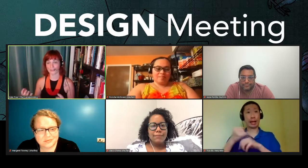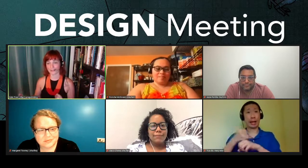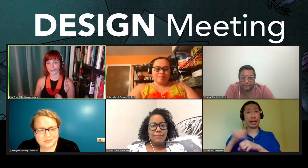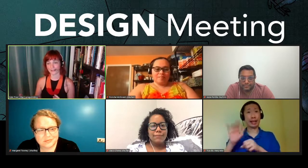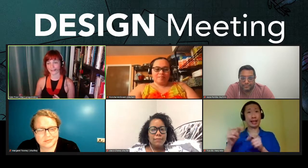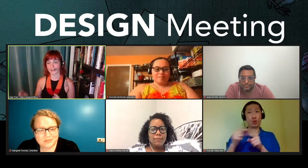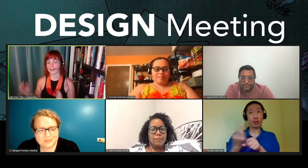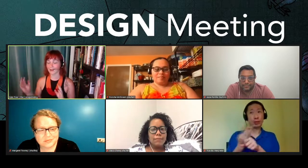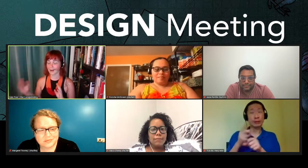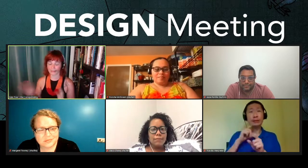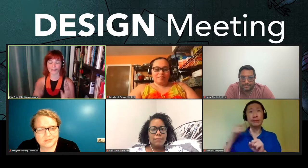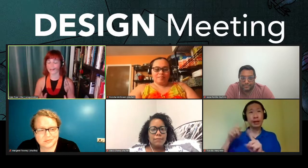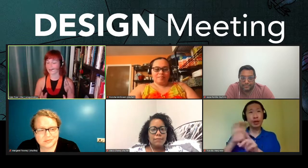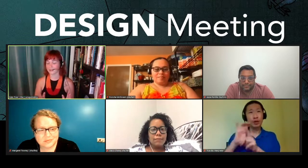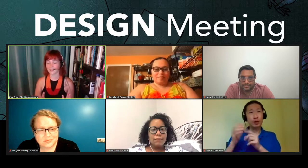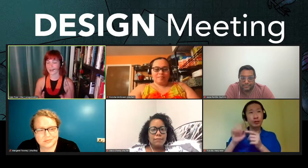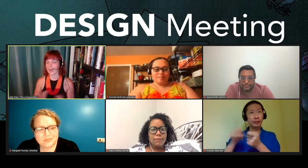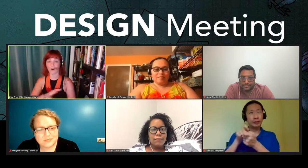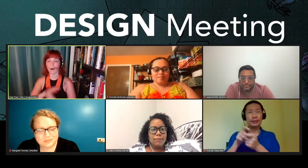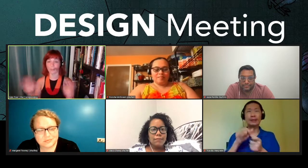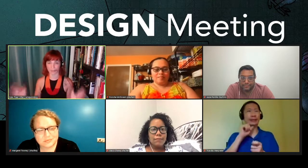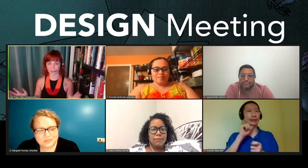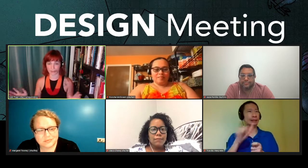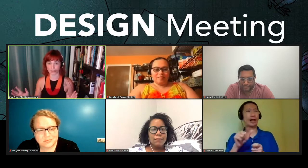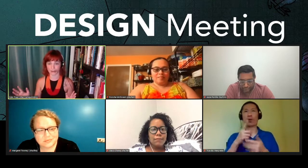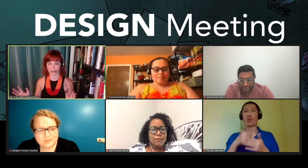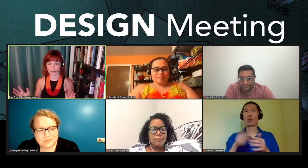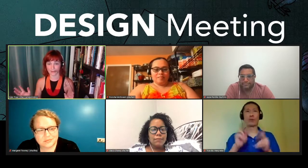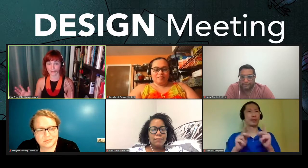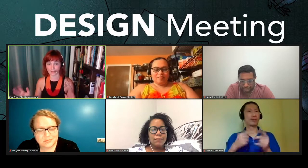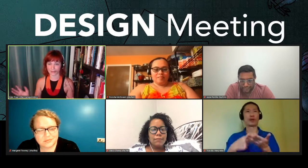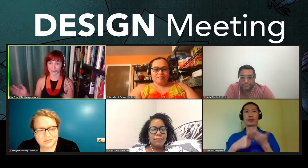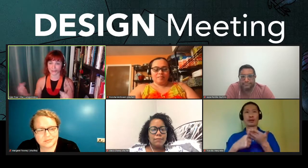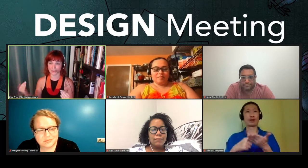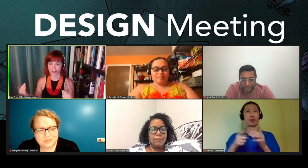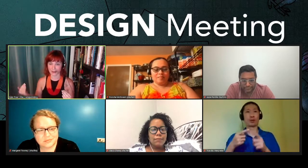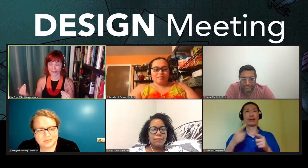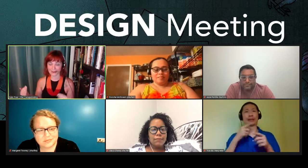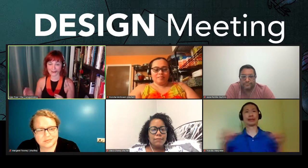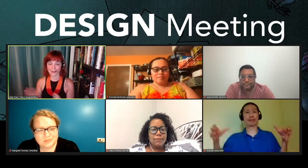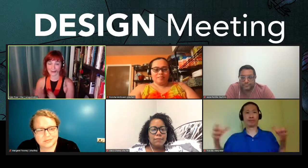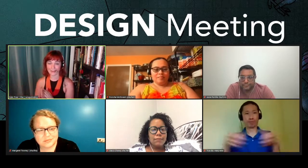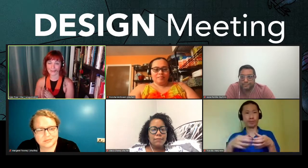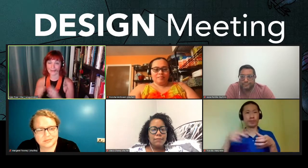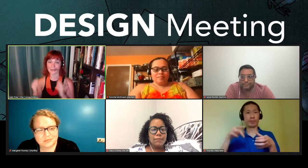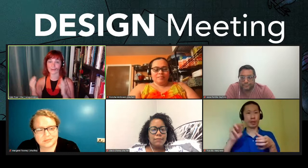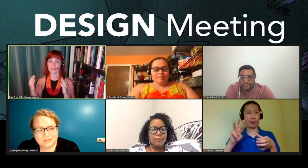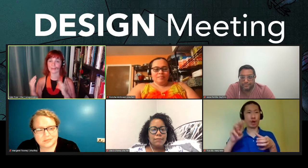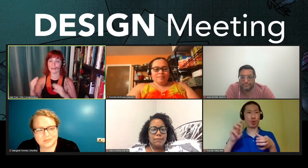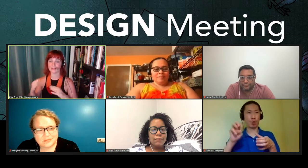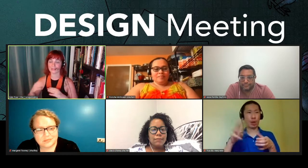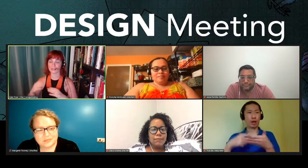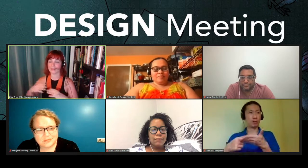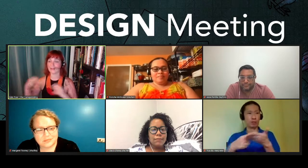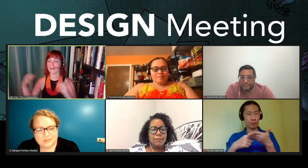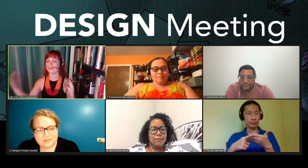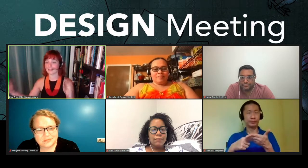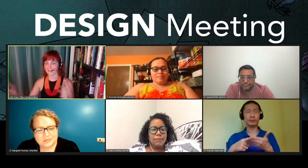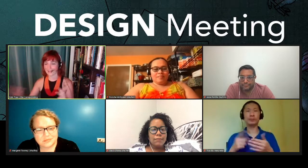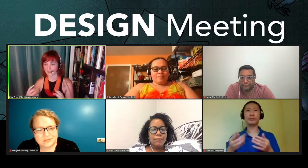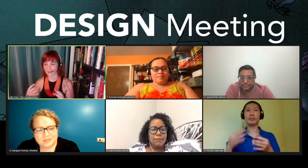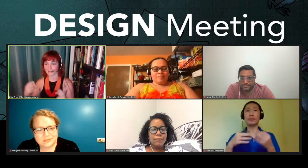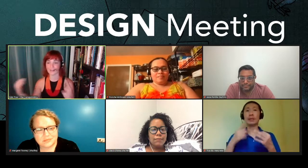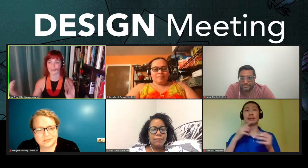culturally specific, and it's often not at all what people are talking about when they're saying, let's powwow. And so, you know, saying like,